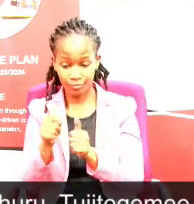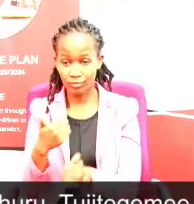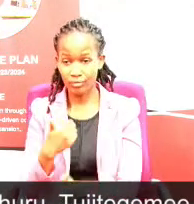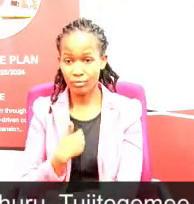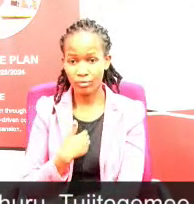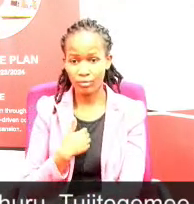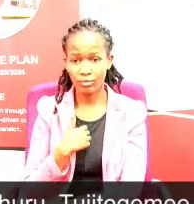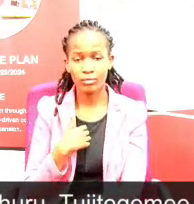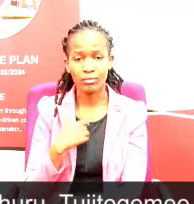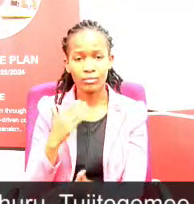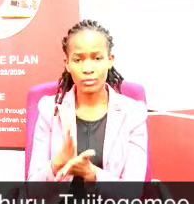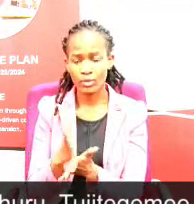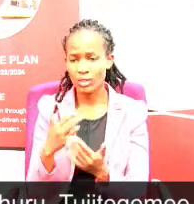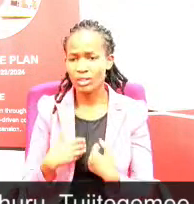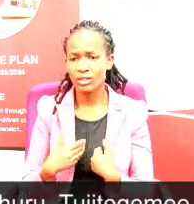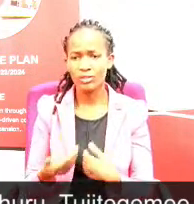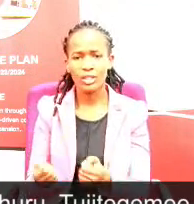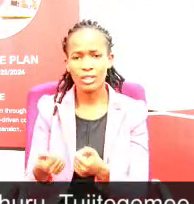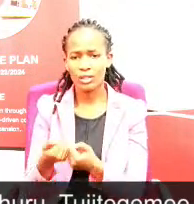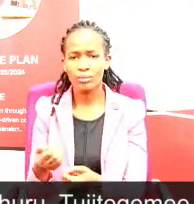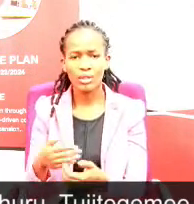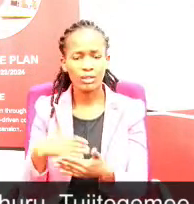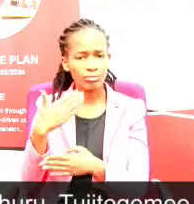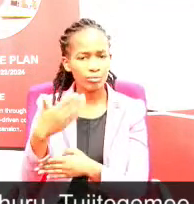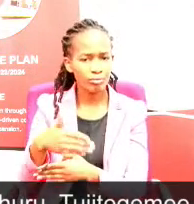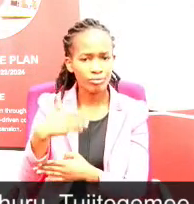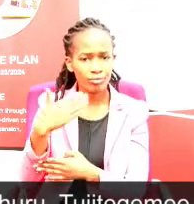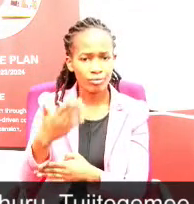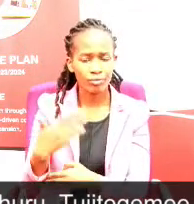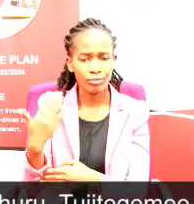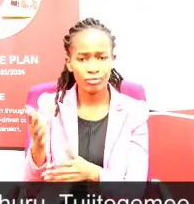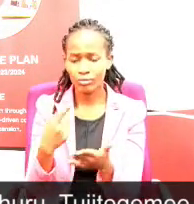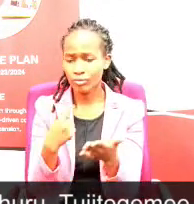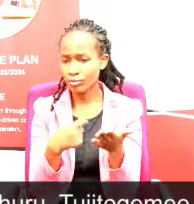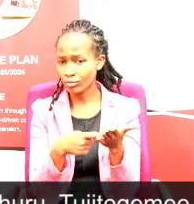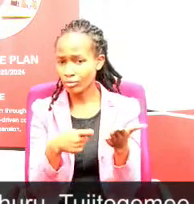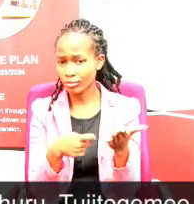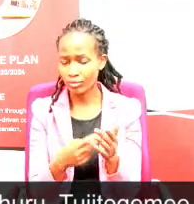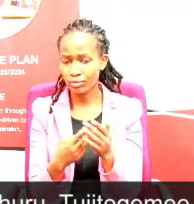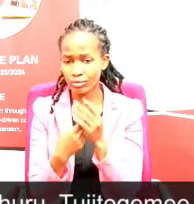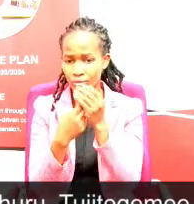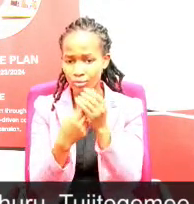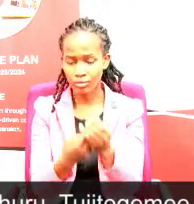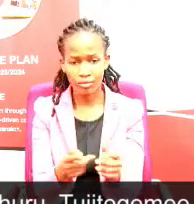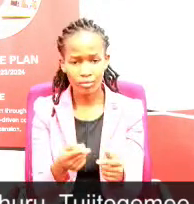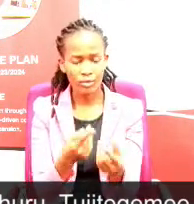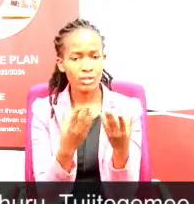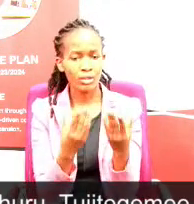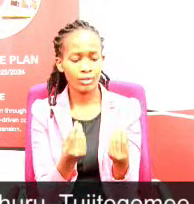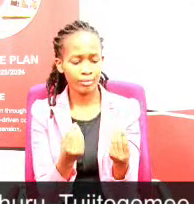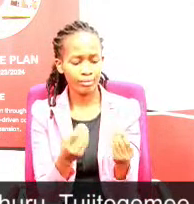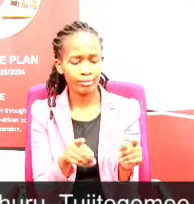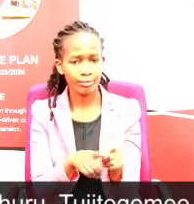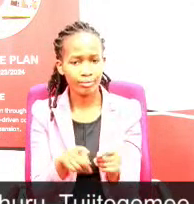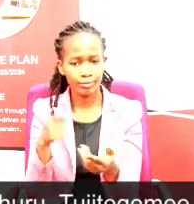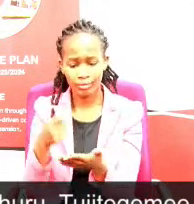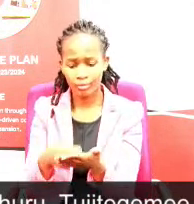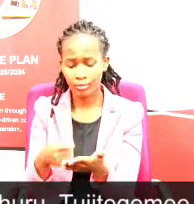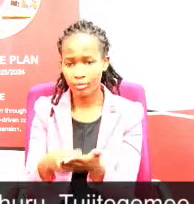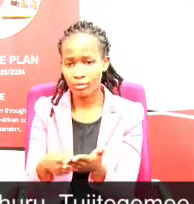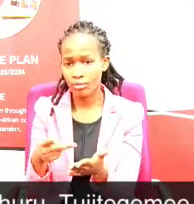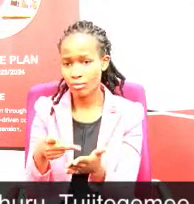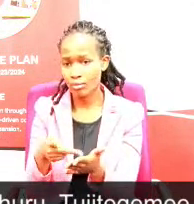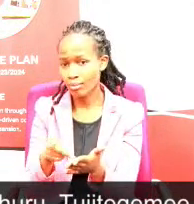be a recurring theme throughout the document: technology, partnerships, simplification, tax-based